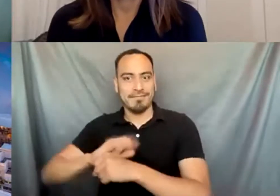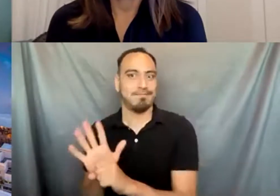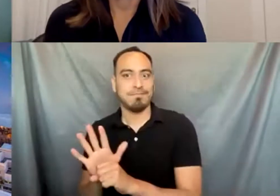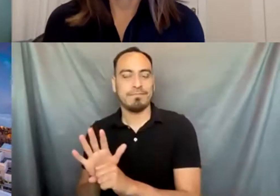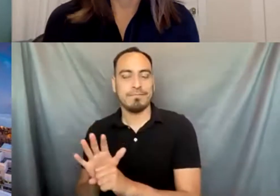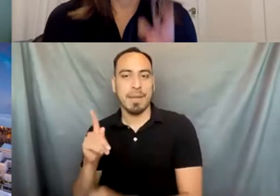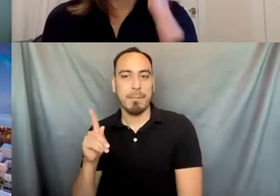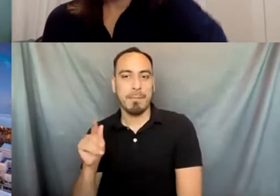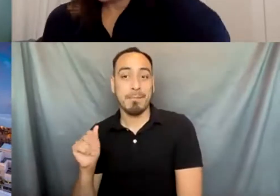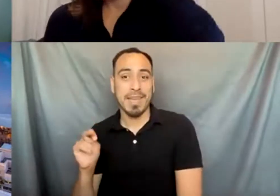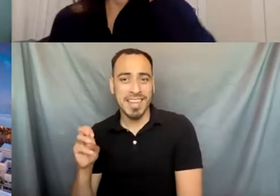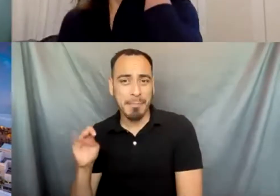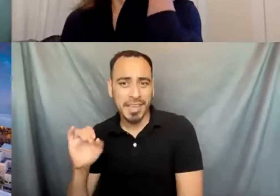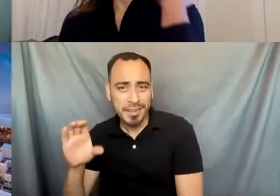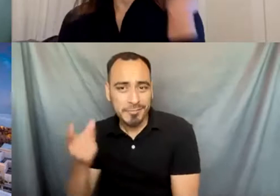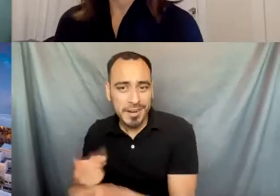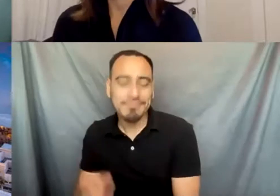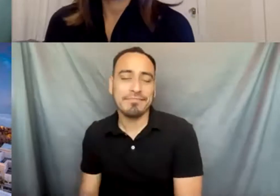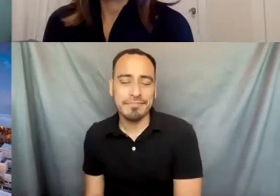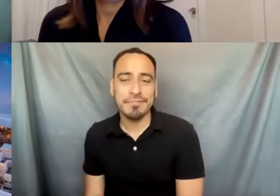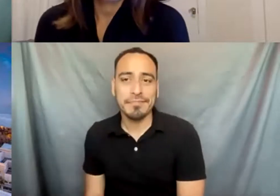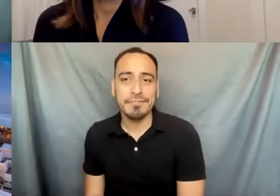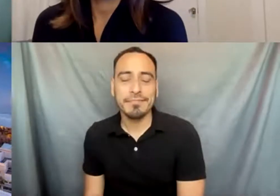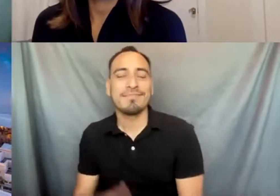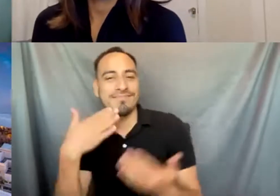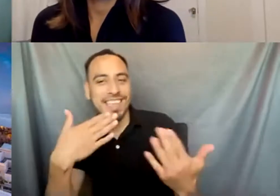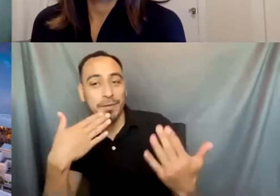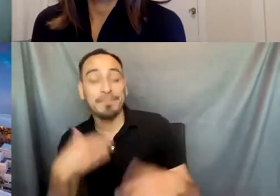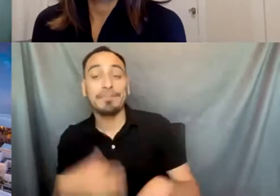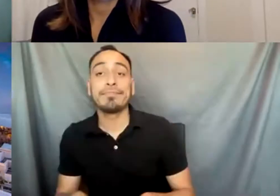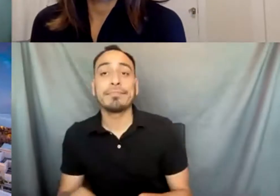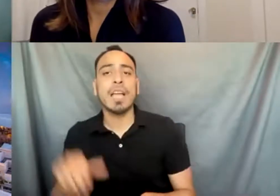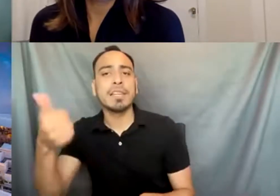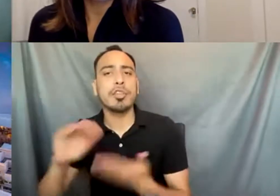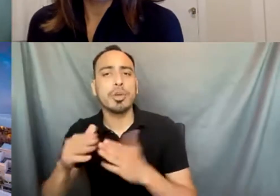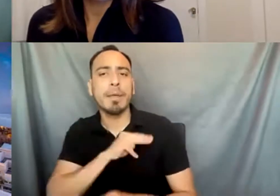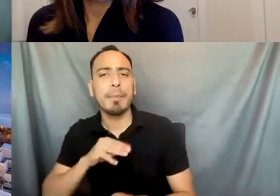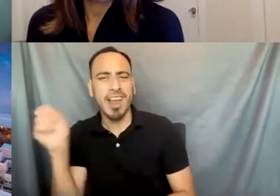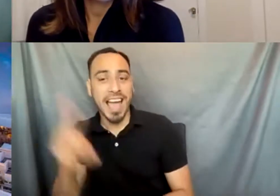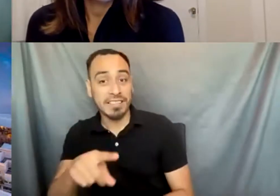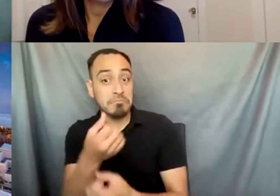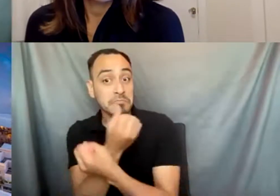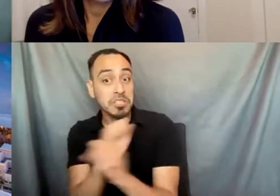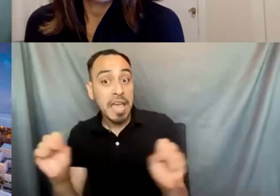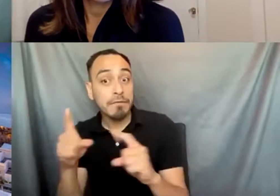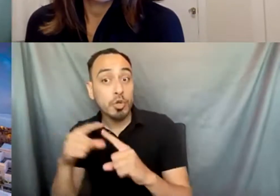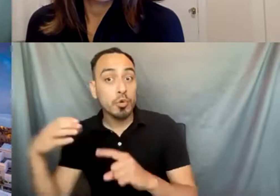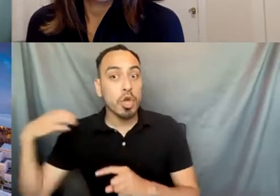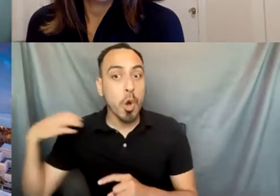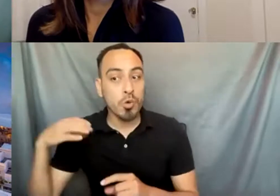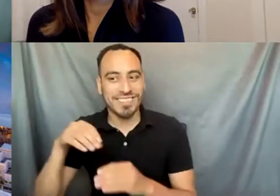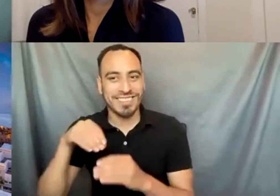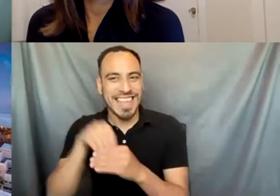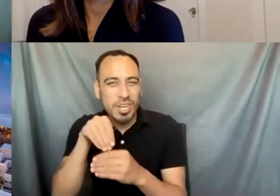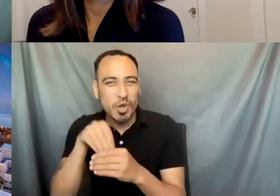Thank you, Dr. Cohen. Another community member asked, is it safe to do indoor gymnastics coaching and practice after being